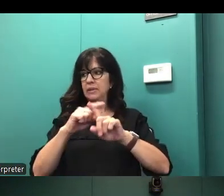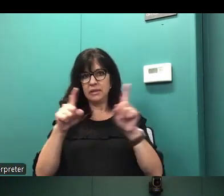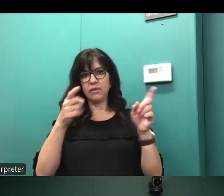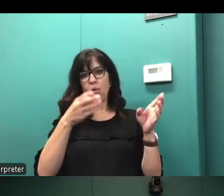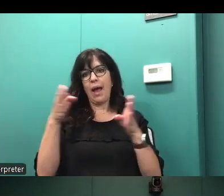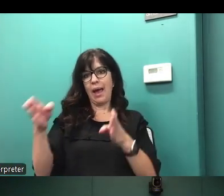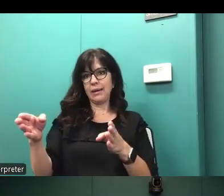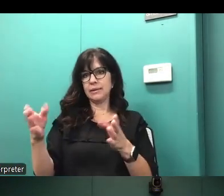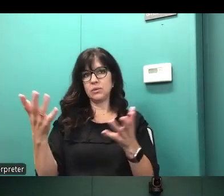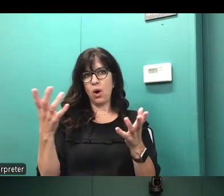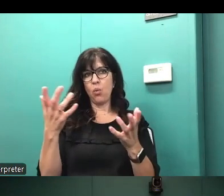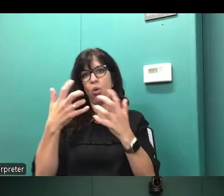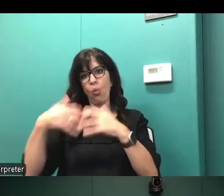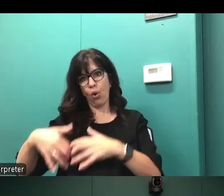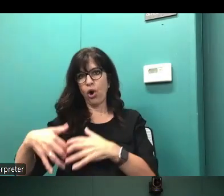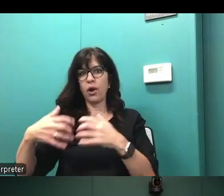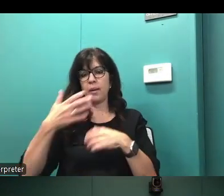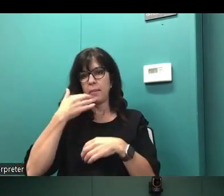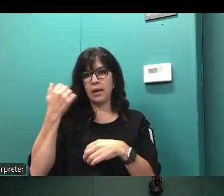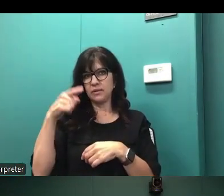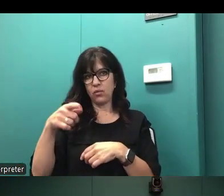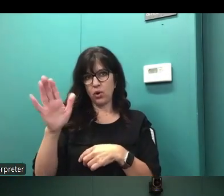ways of what is going to work best for what you need.